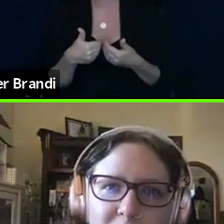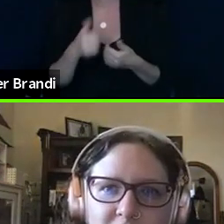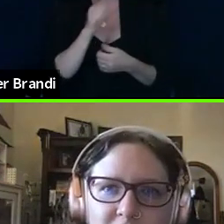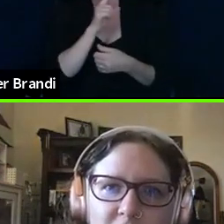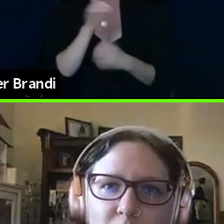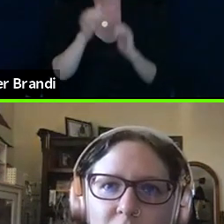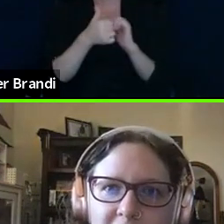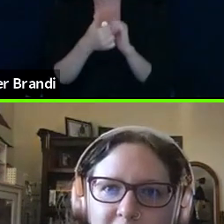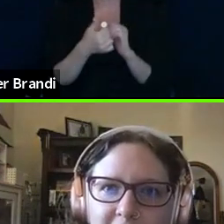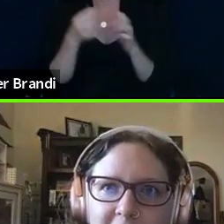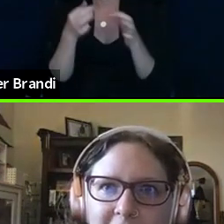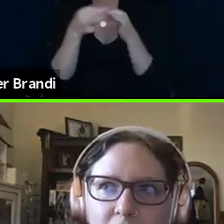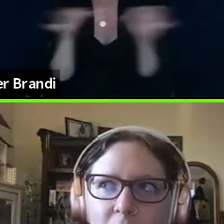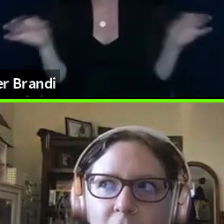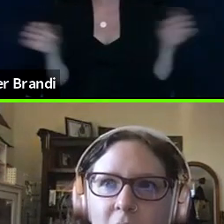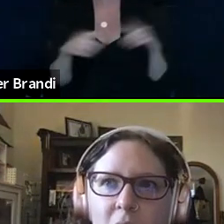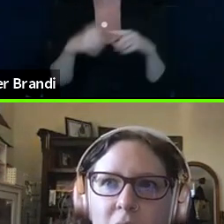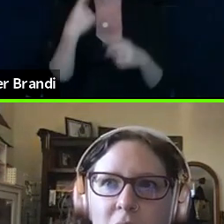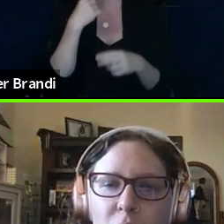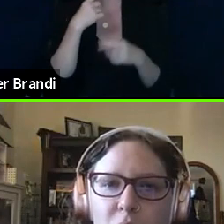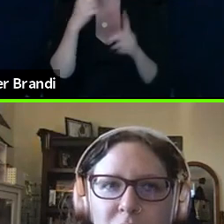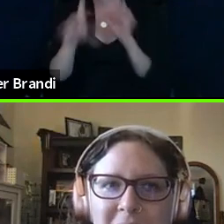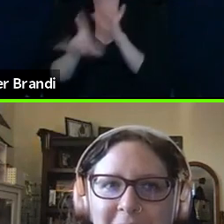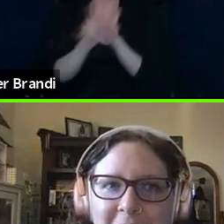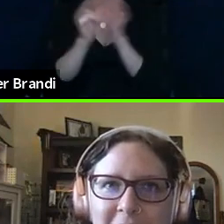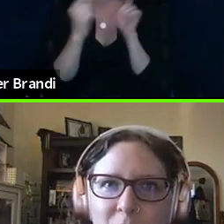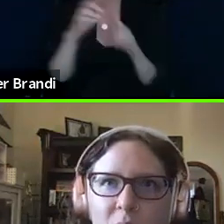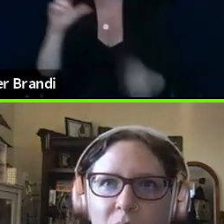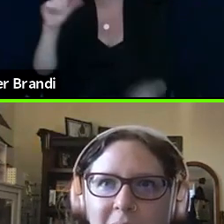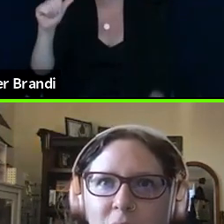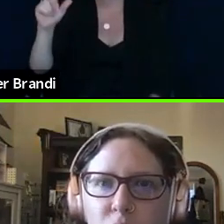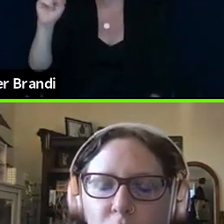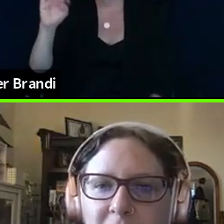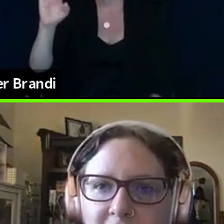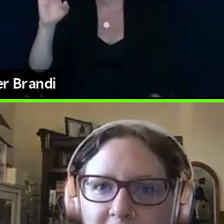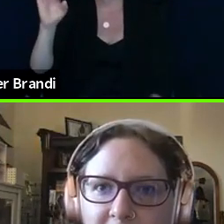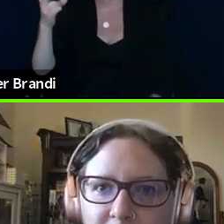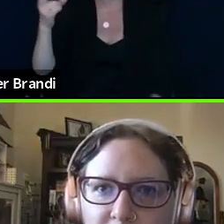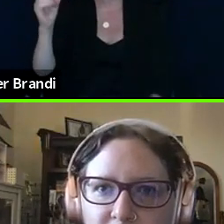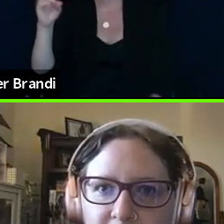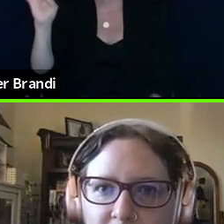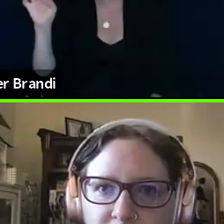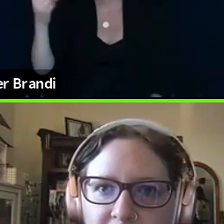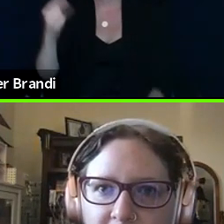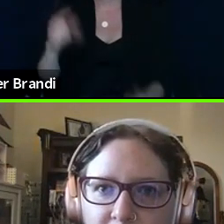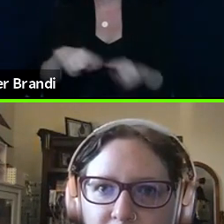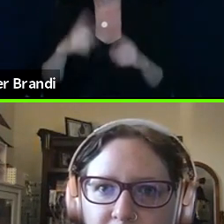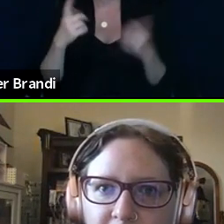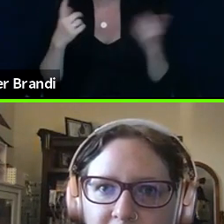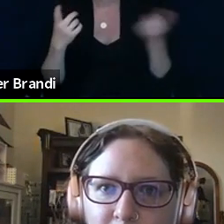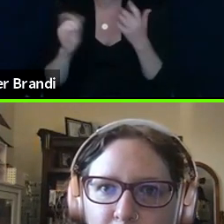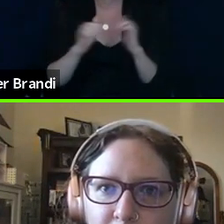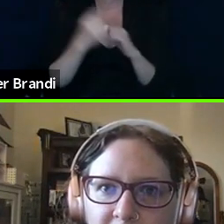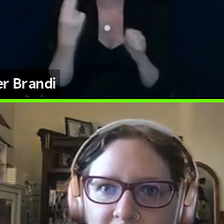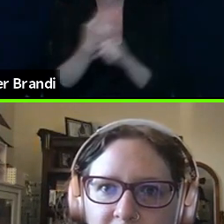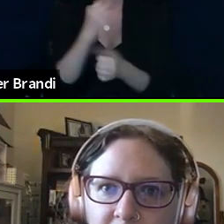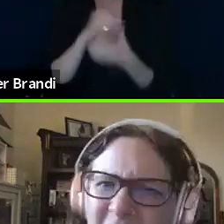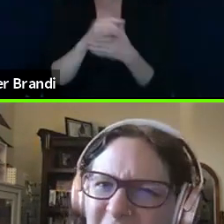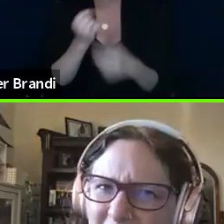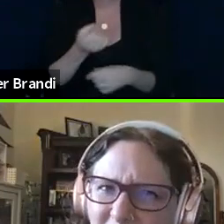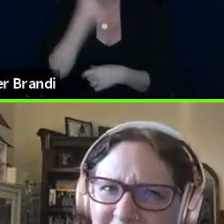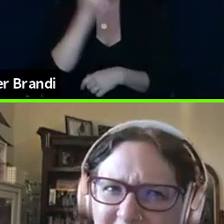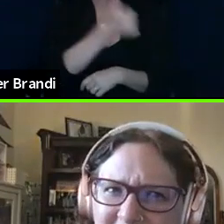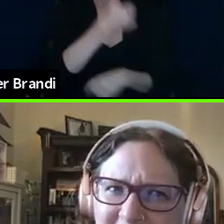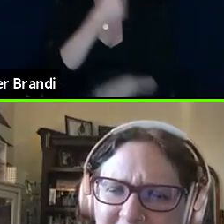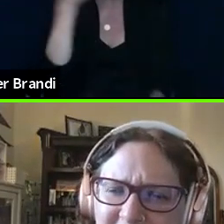anchoring, but I'm just curious about how you use that in order to how you translate how you understand yourself in that moment,